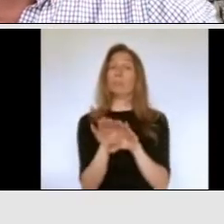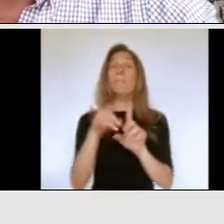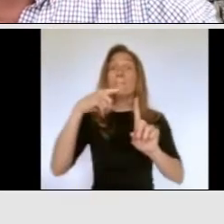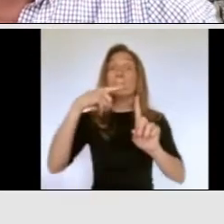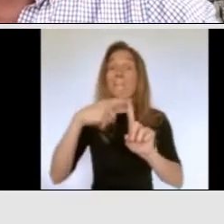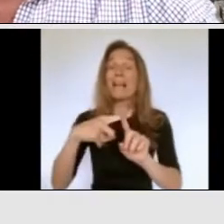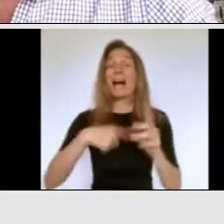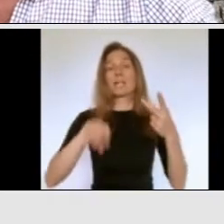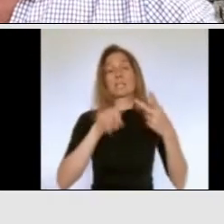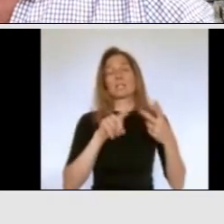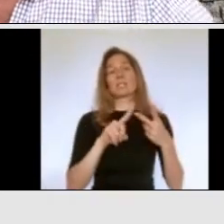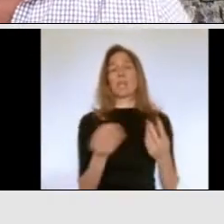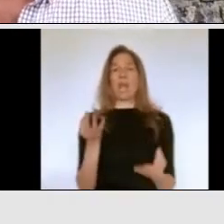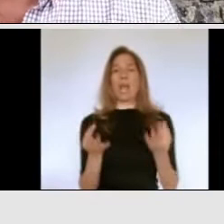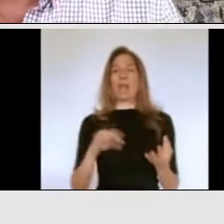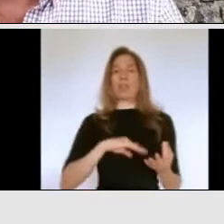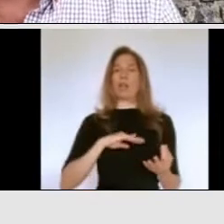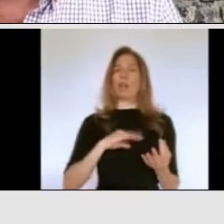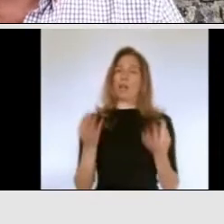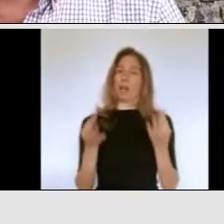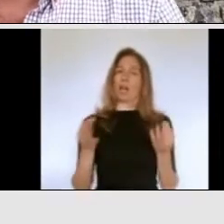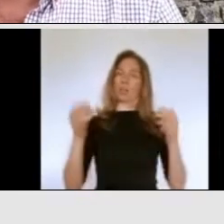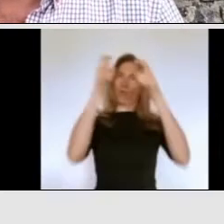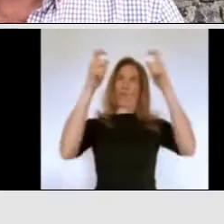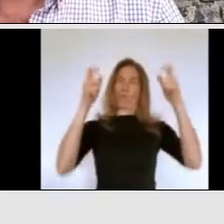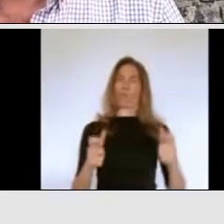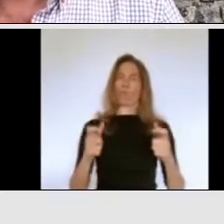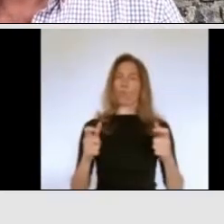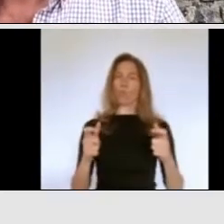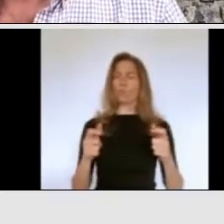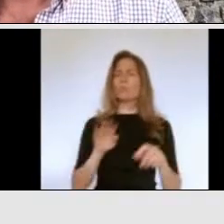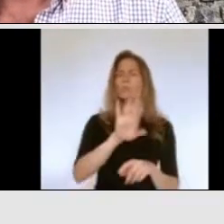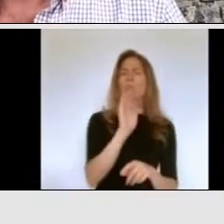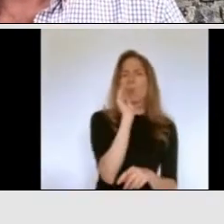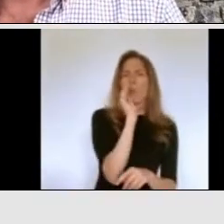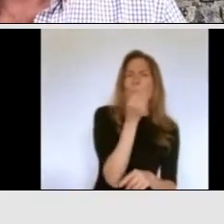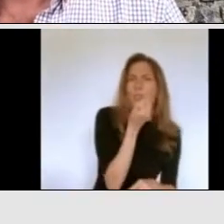so in an ethical framework that protects individuals'